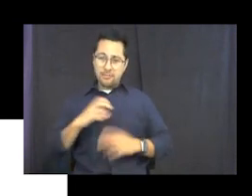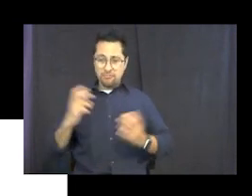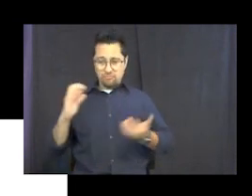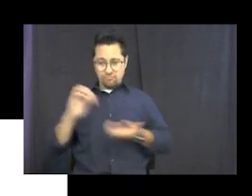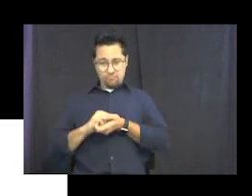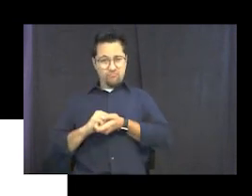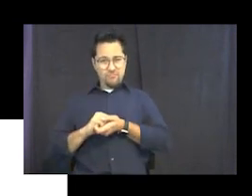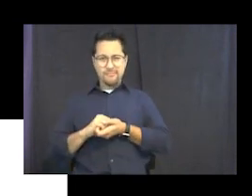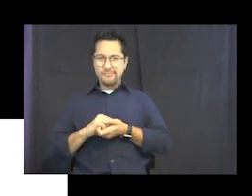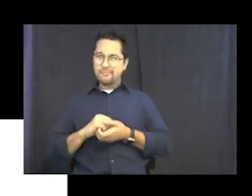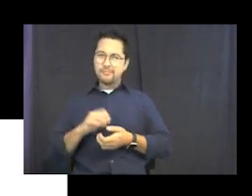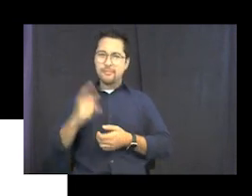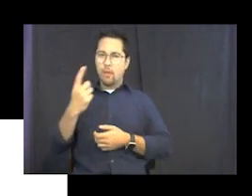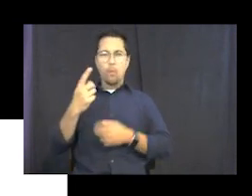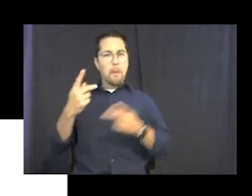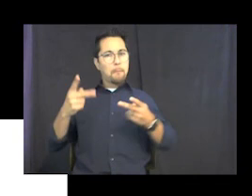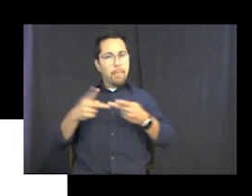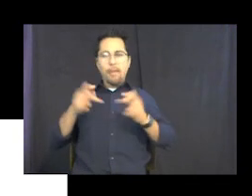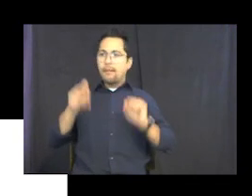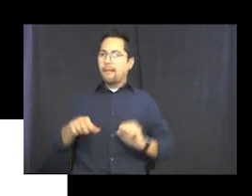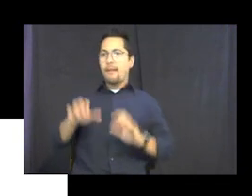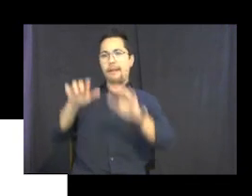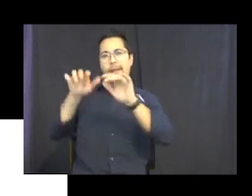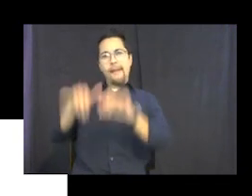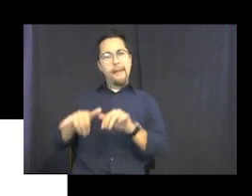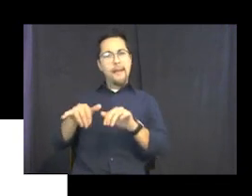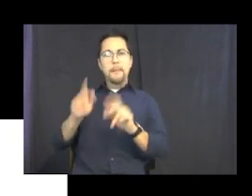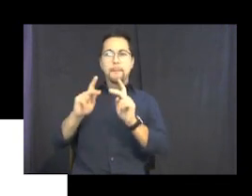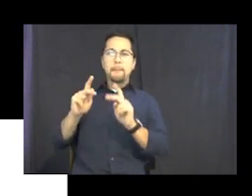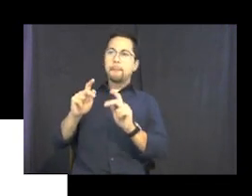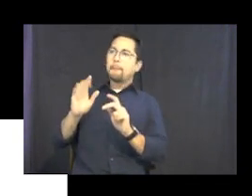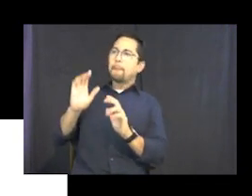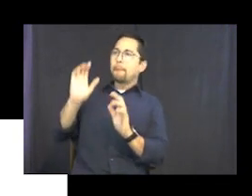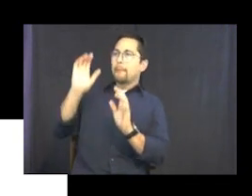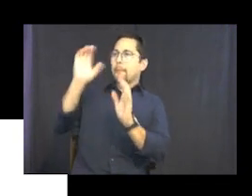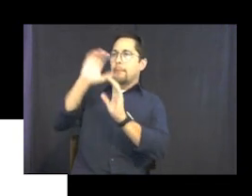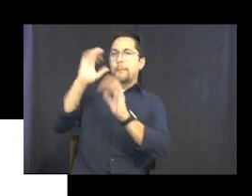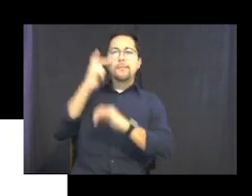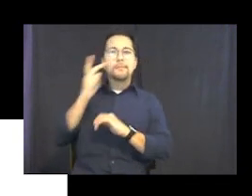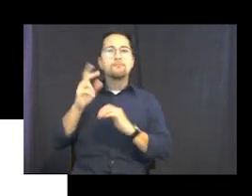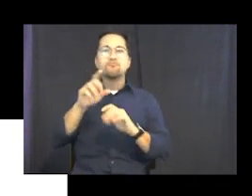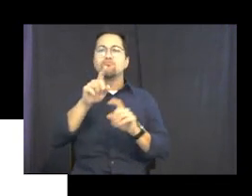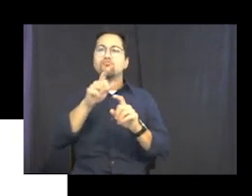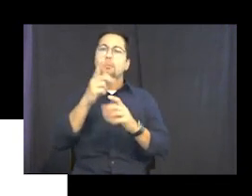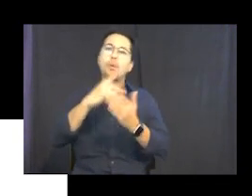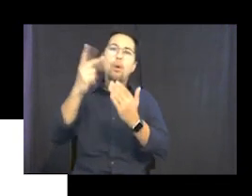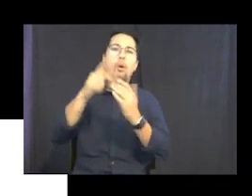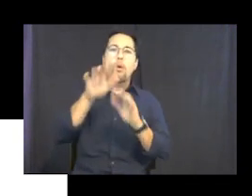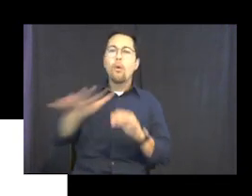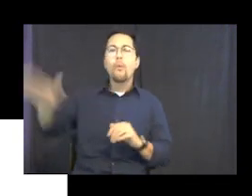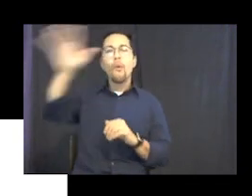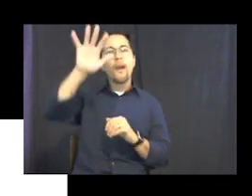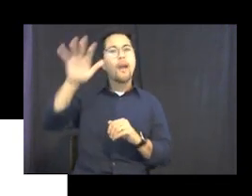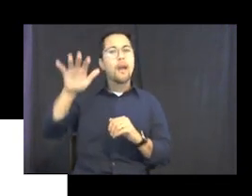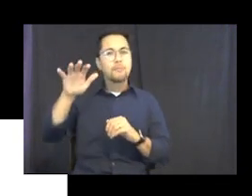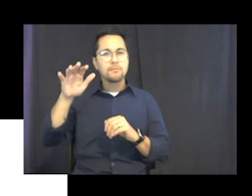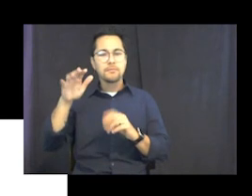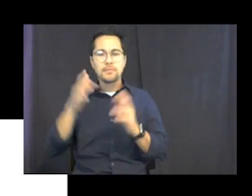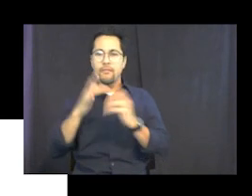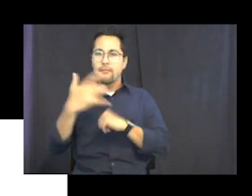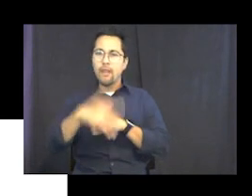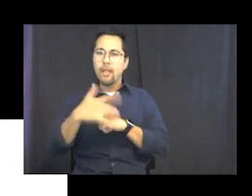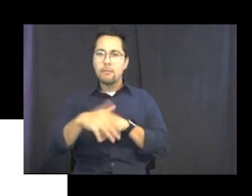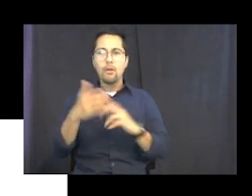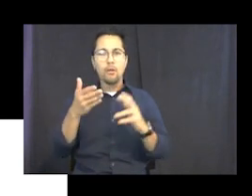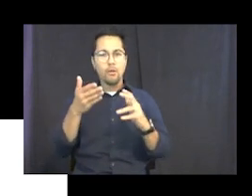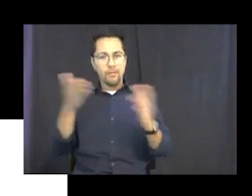have a clearinghouse, or one place where individuals can go and see what programs are available through the state agencies